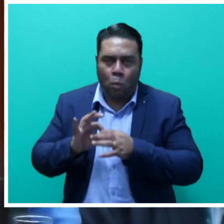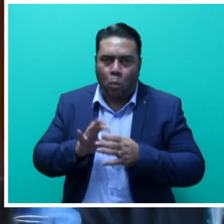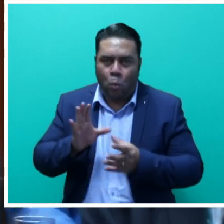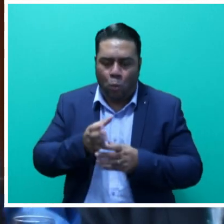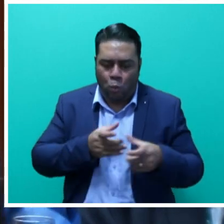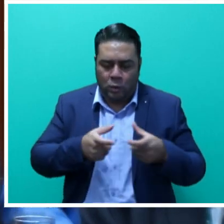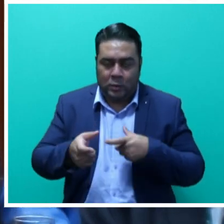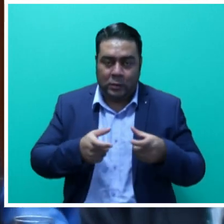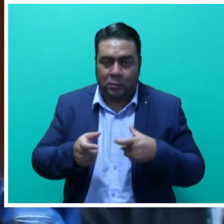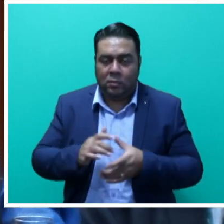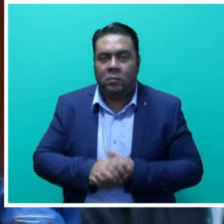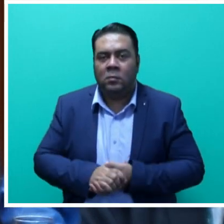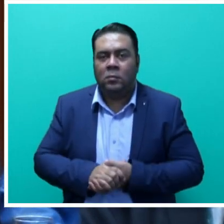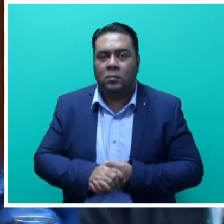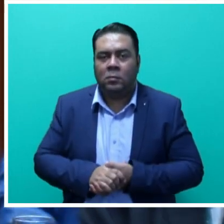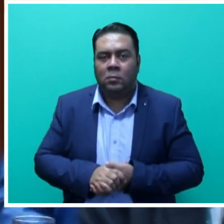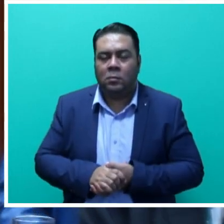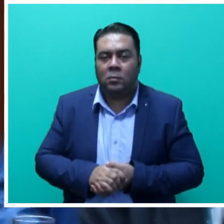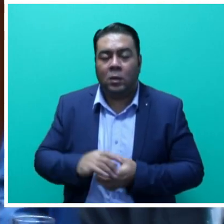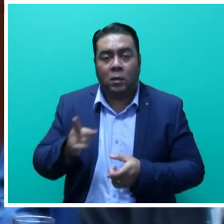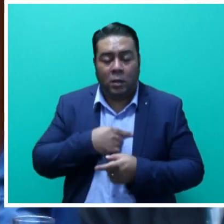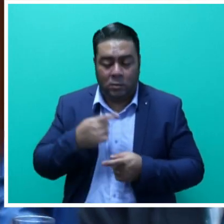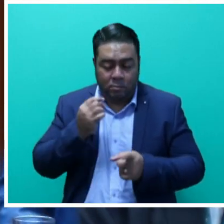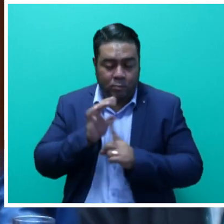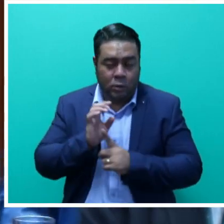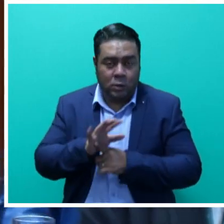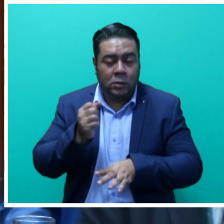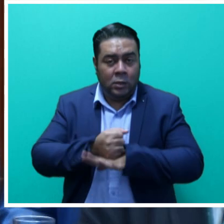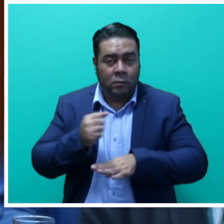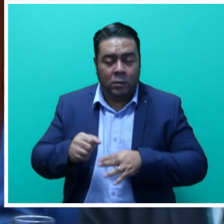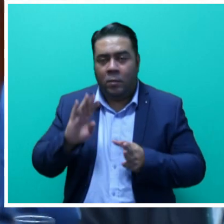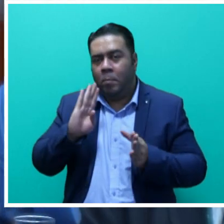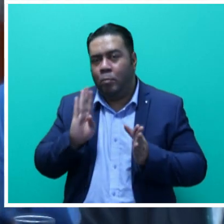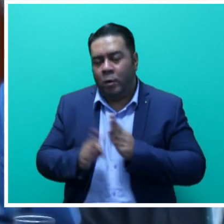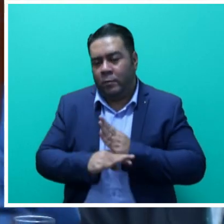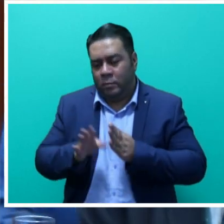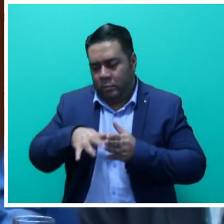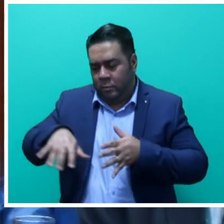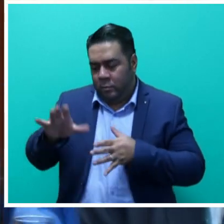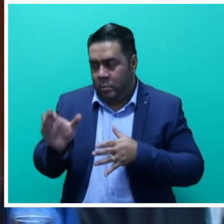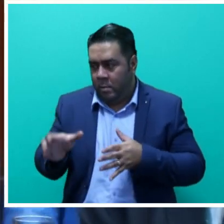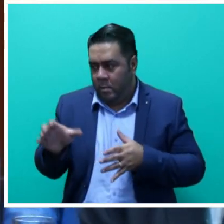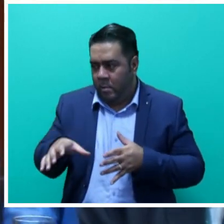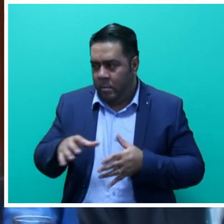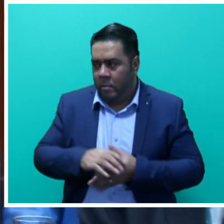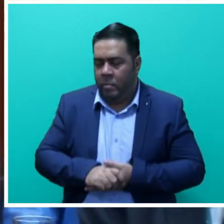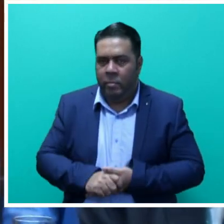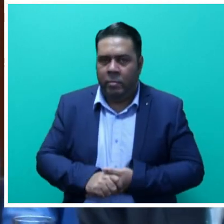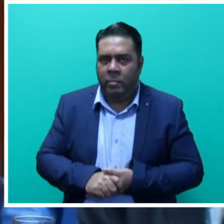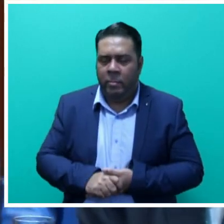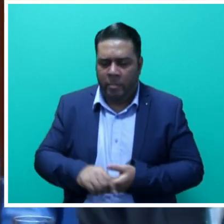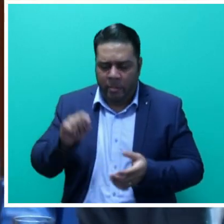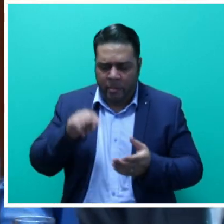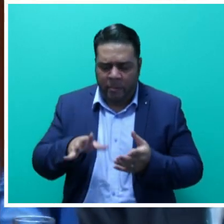committee that has been established and consists of key government and private sector representatives to oversee project management. This is